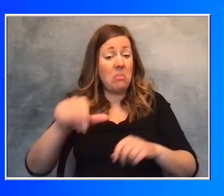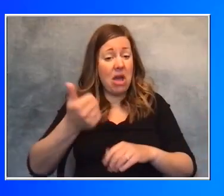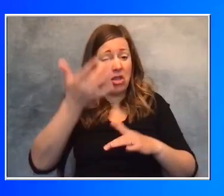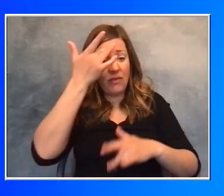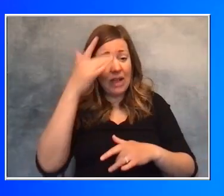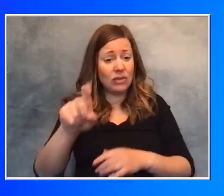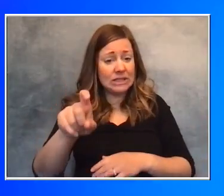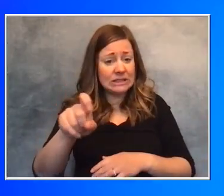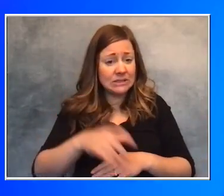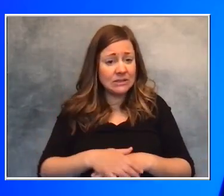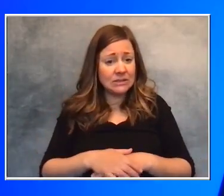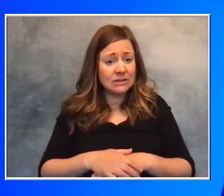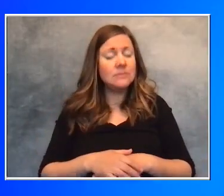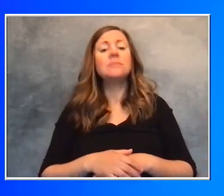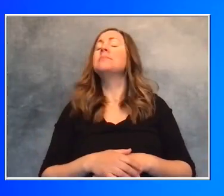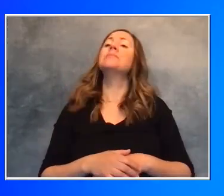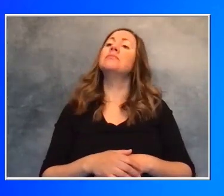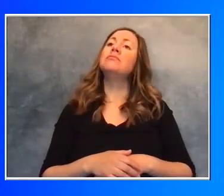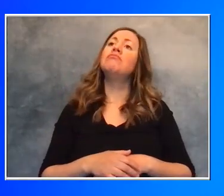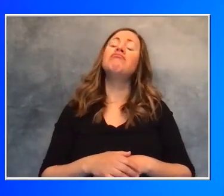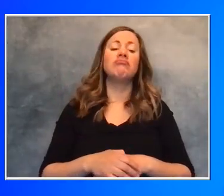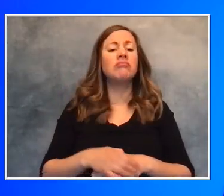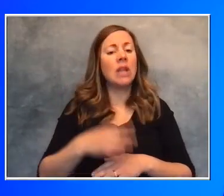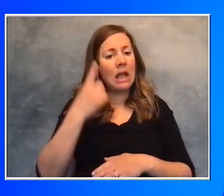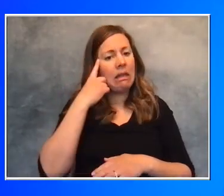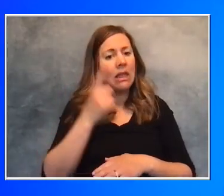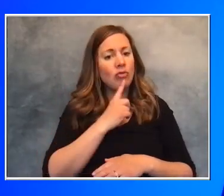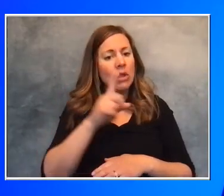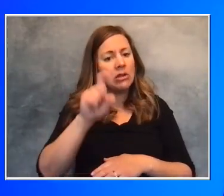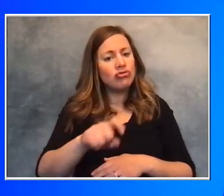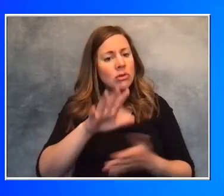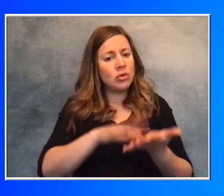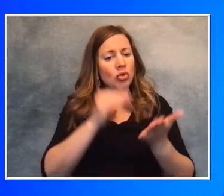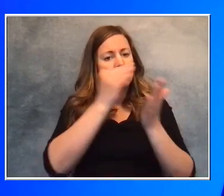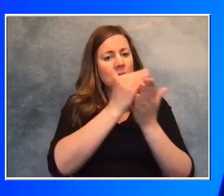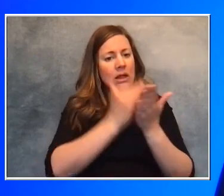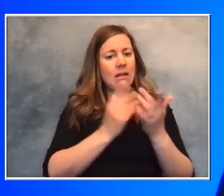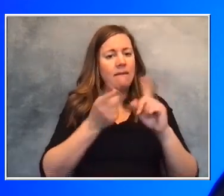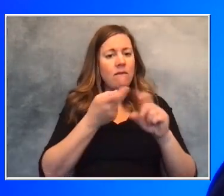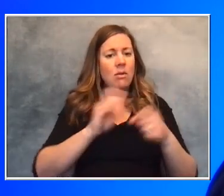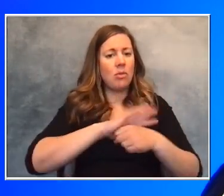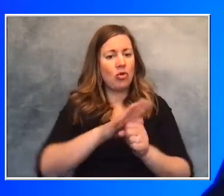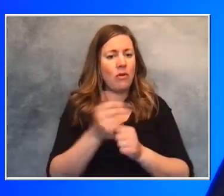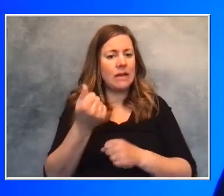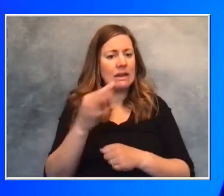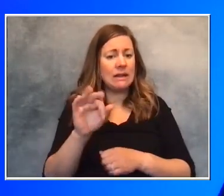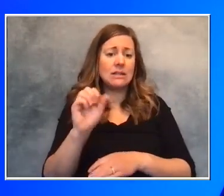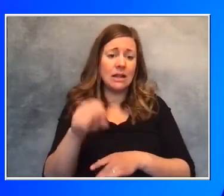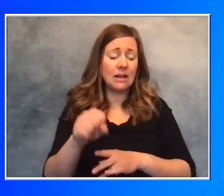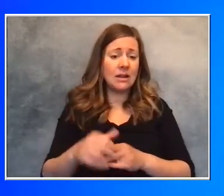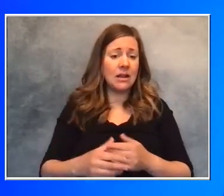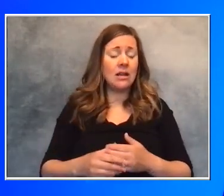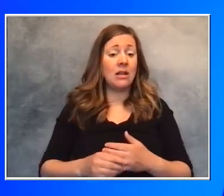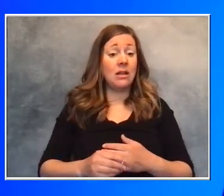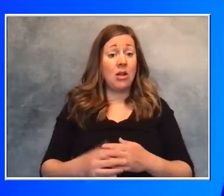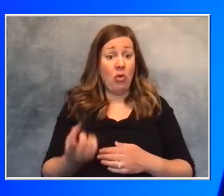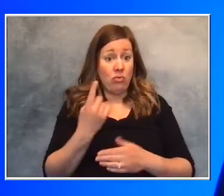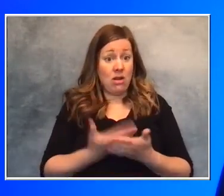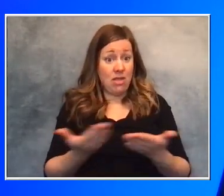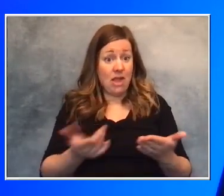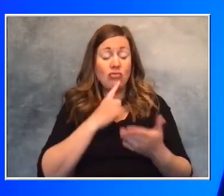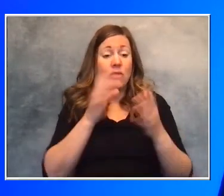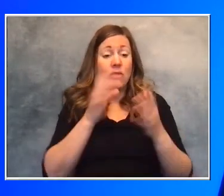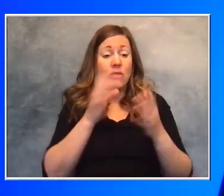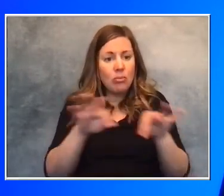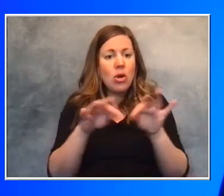I think that we do have to learn the lessons of COVID-19. I think one of the lessons is the importance of public health